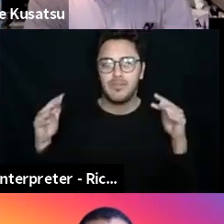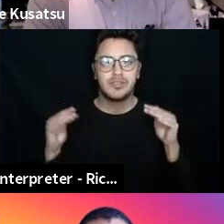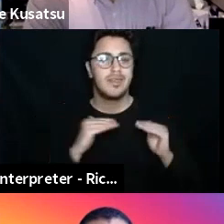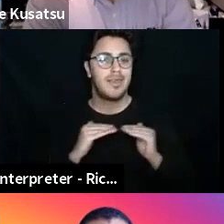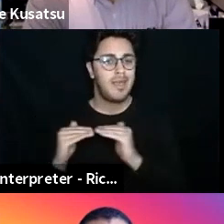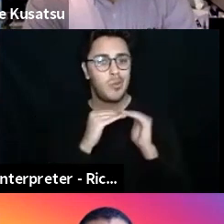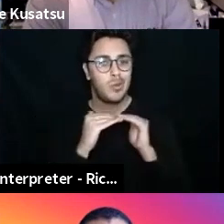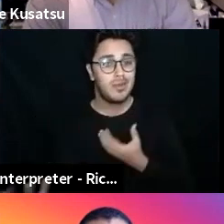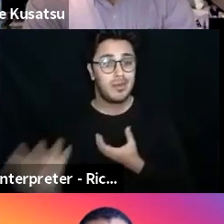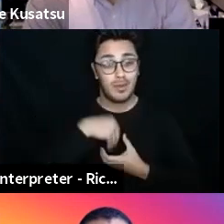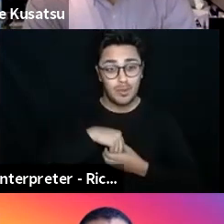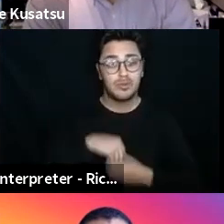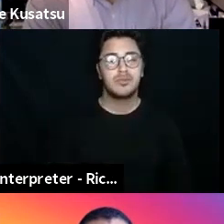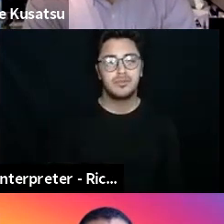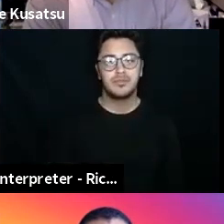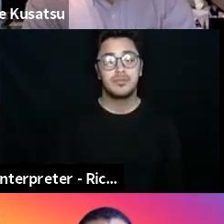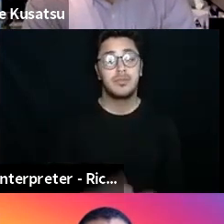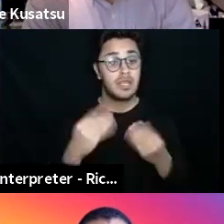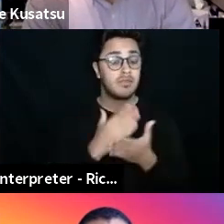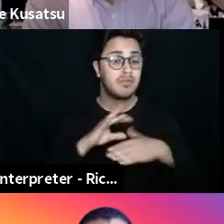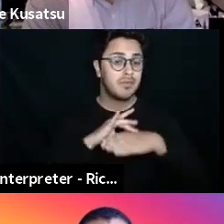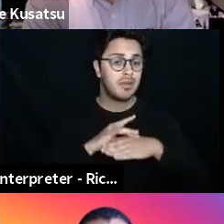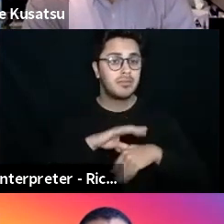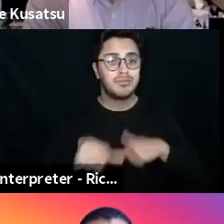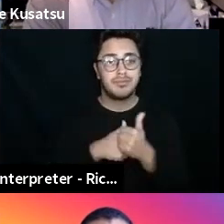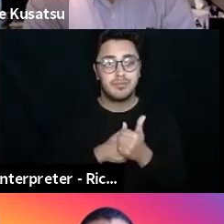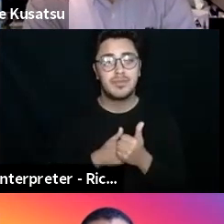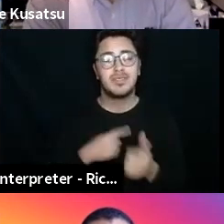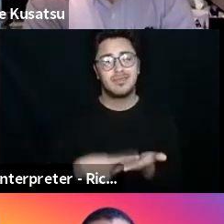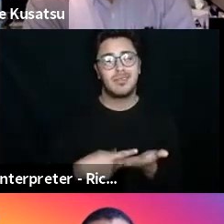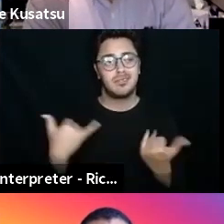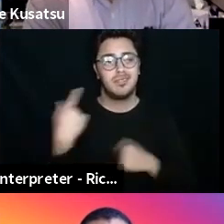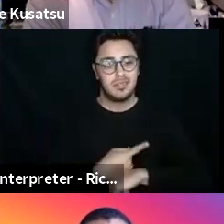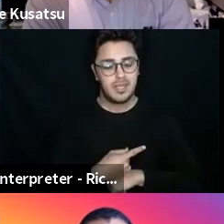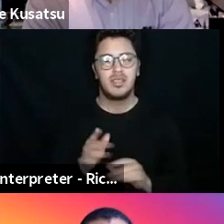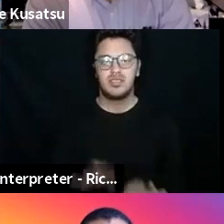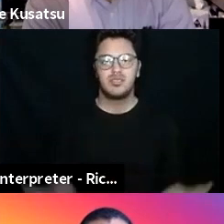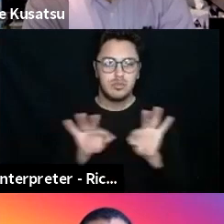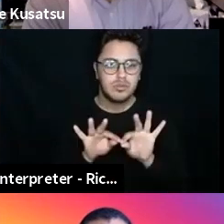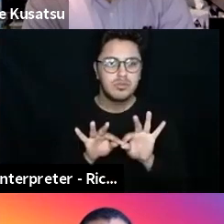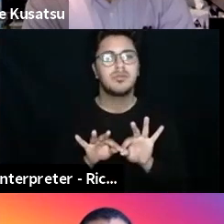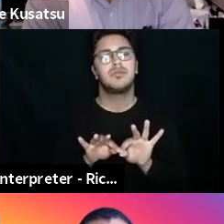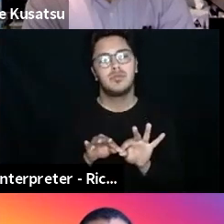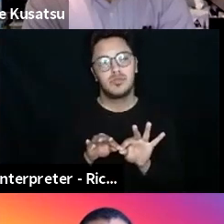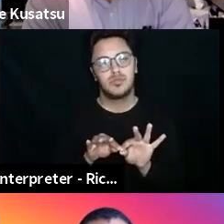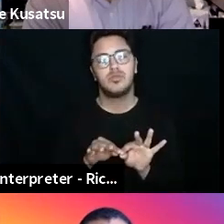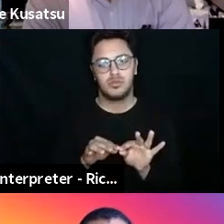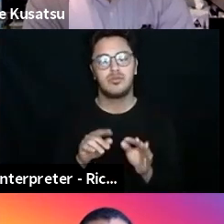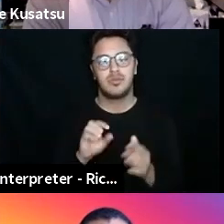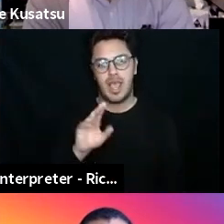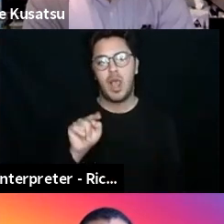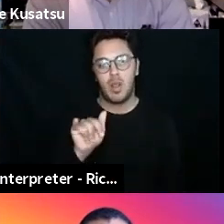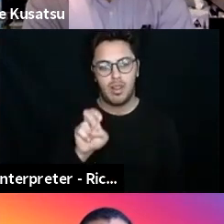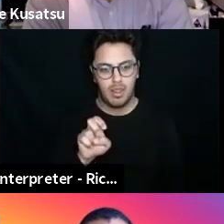and inclusion. To give some context to our discussion today, it's useful to sketch out the mission of SAG-AFTRA's